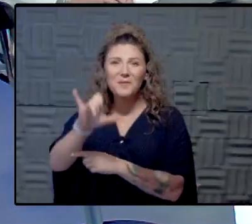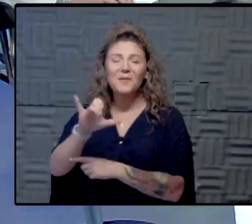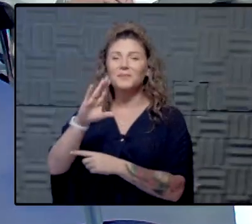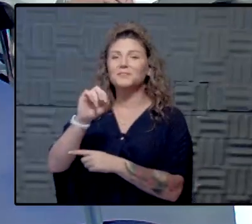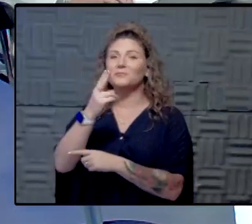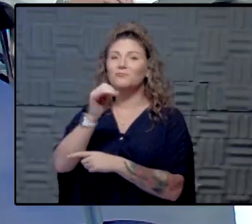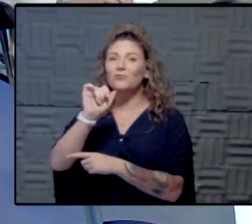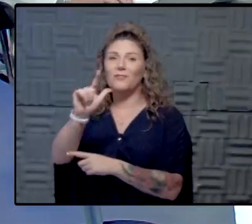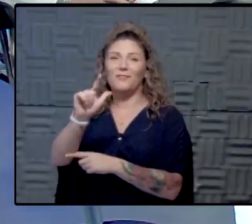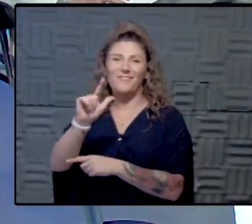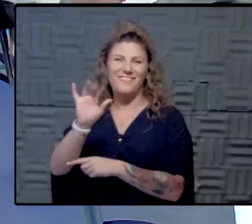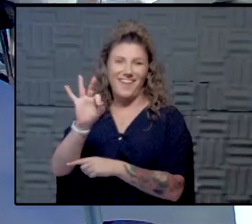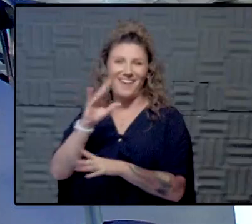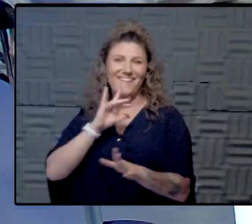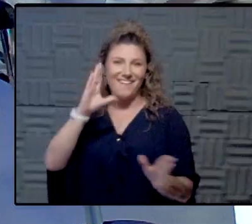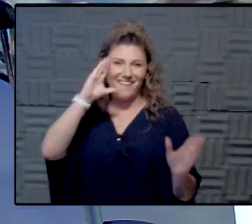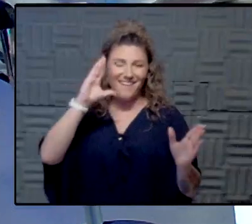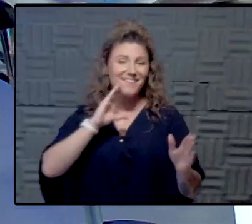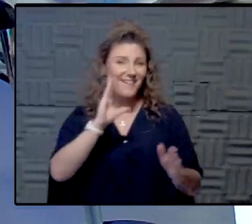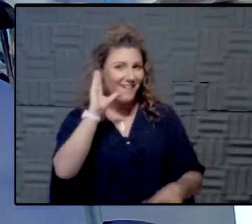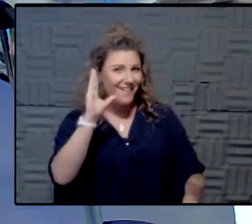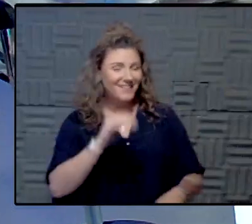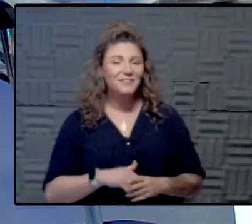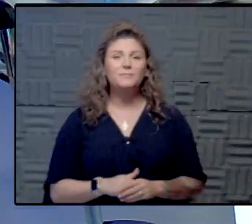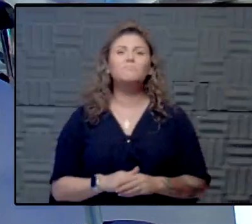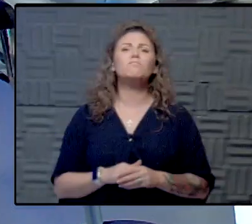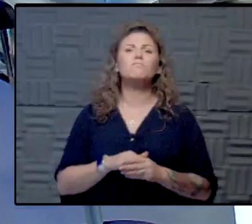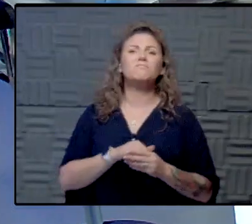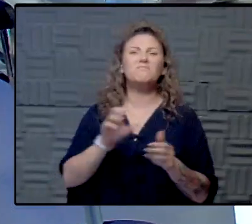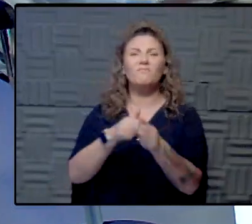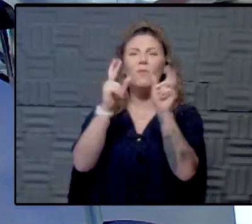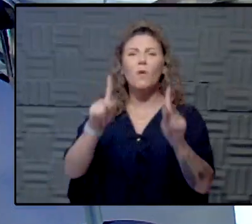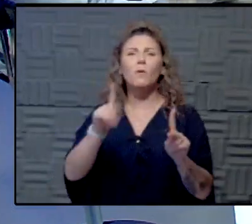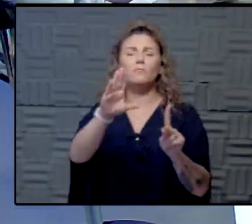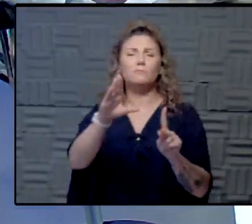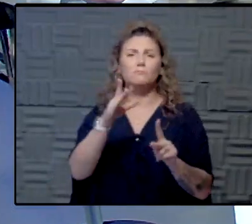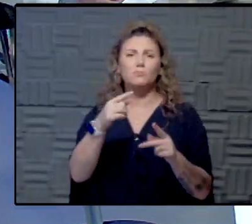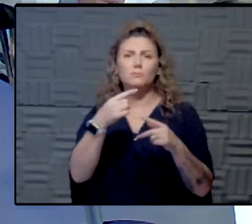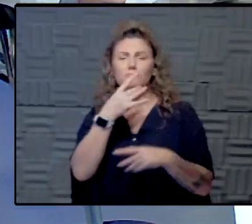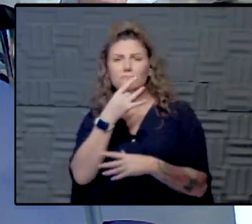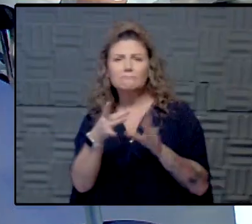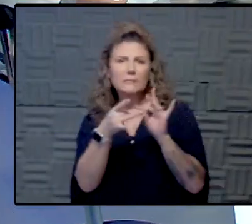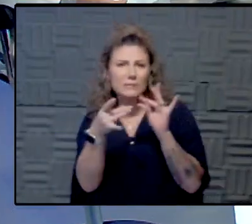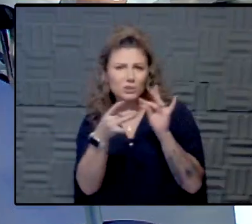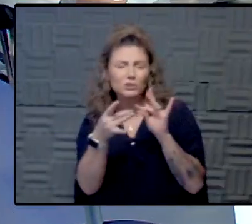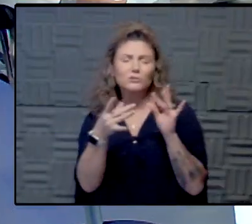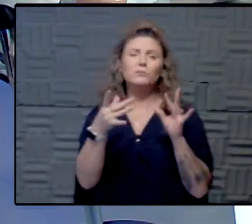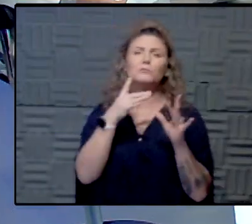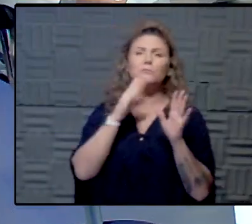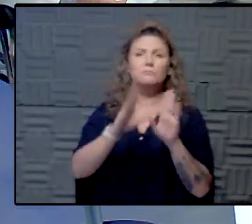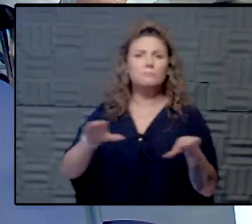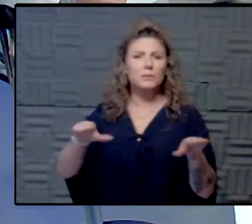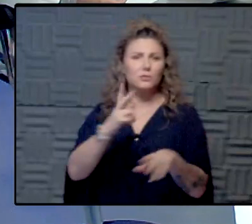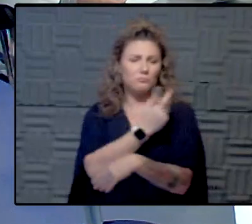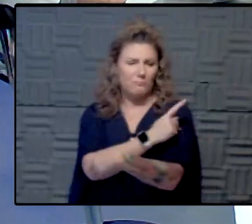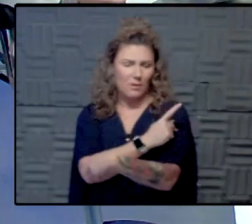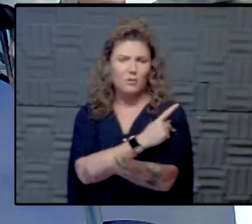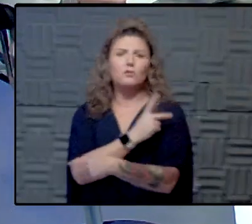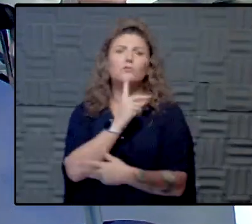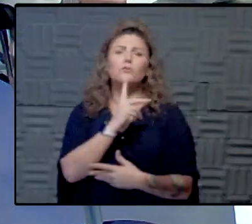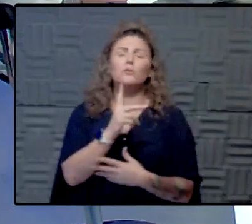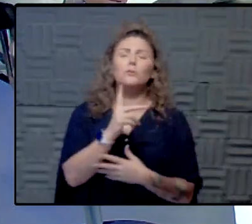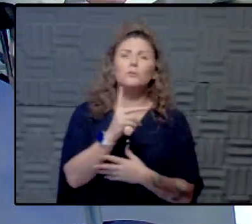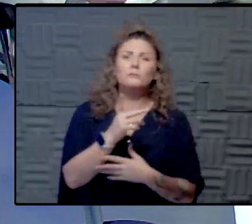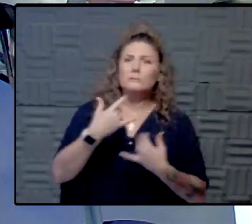9. Hi, Cody. Hey, guys. Hi. I'll piggyback off of what you said about pediatric patients. I'm getting this from a lot of viewers still